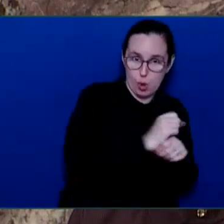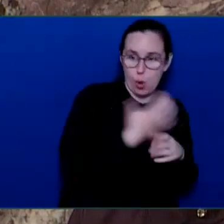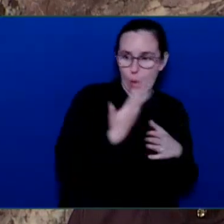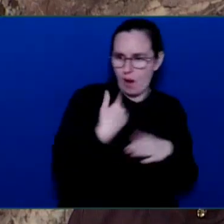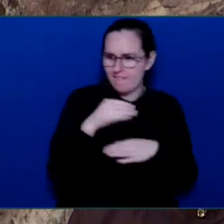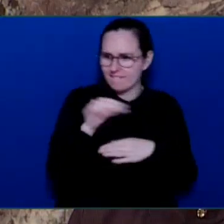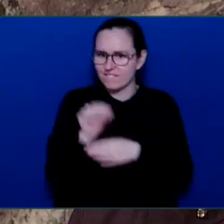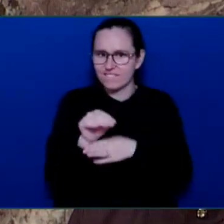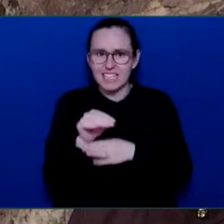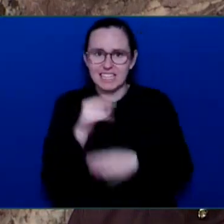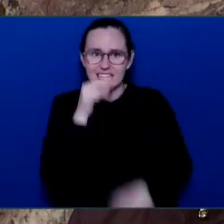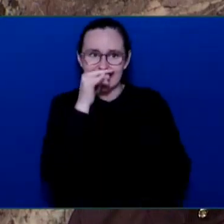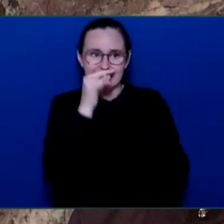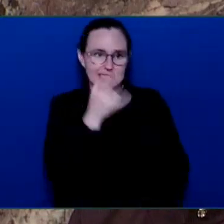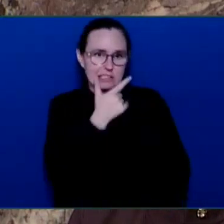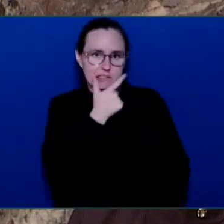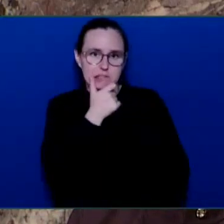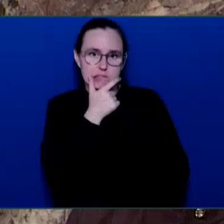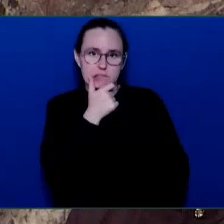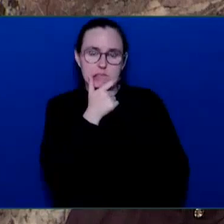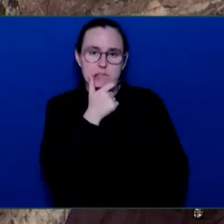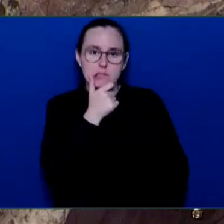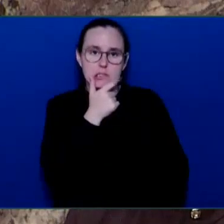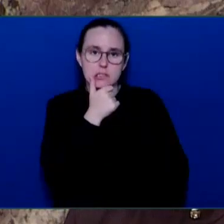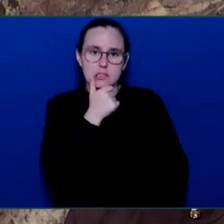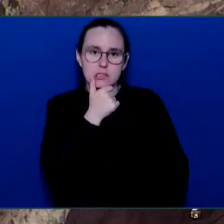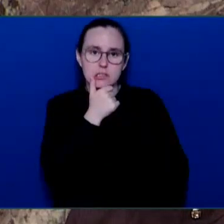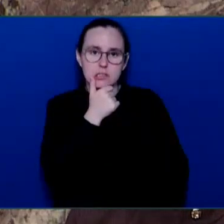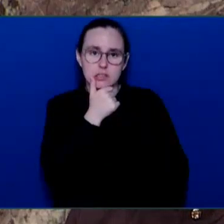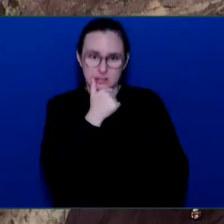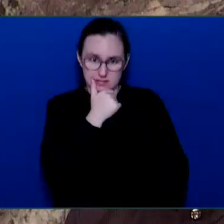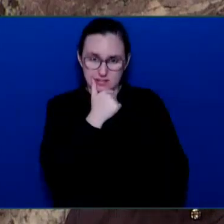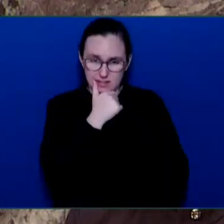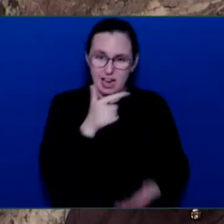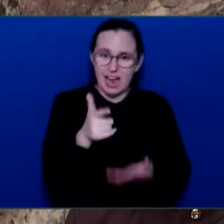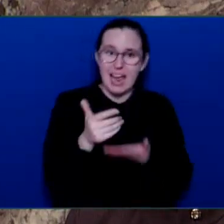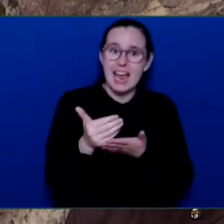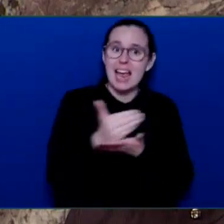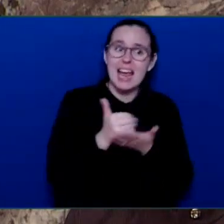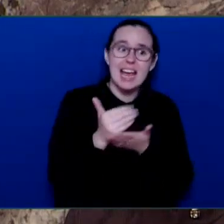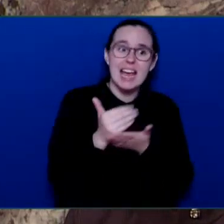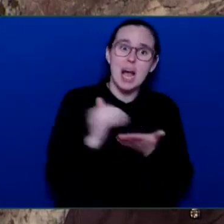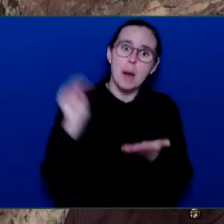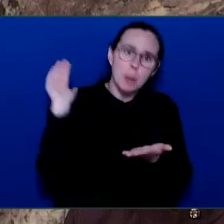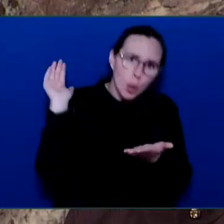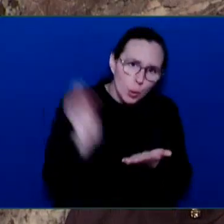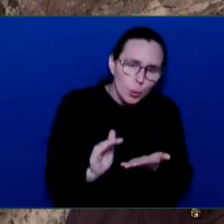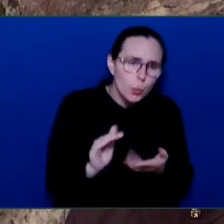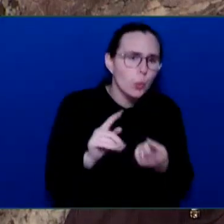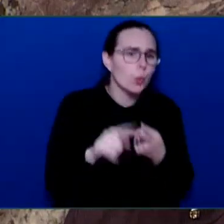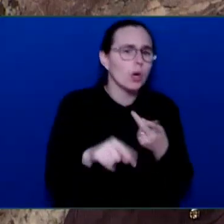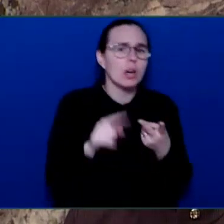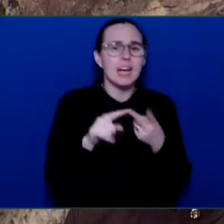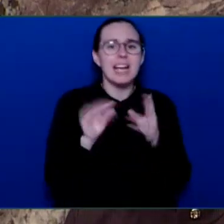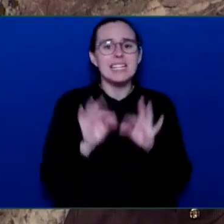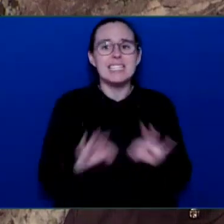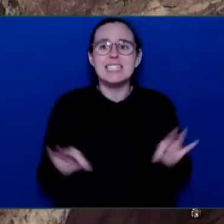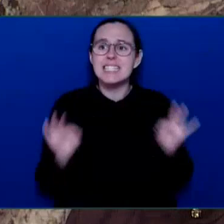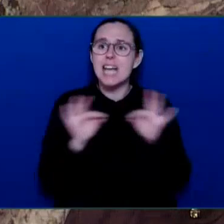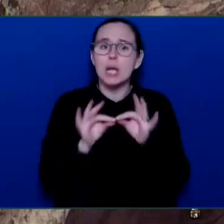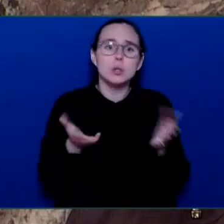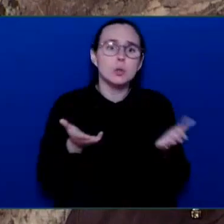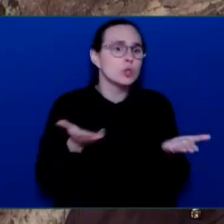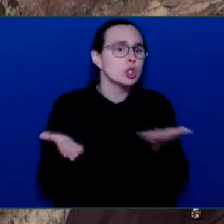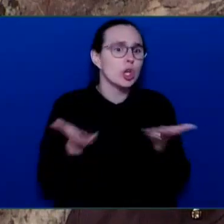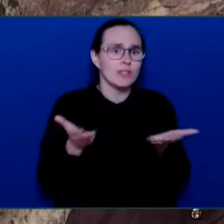essential services at risk, will the Premier do the right thing? Stop blowing millions of dollars on misleading